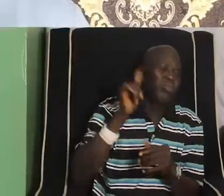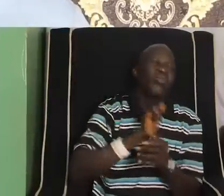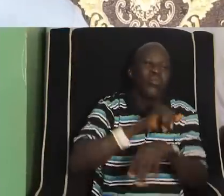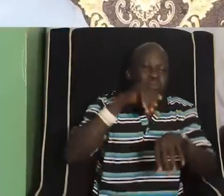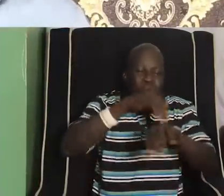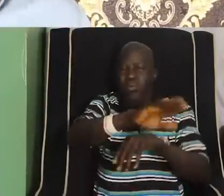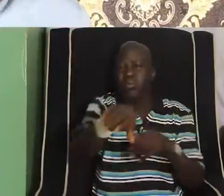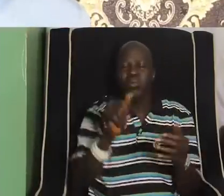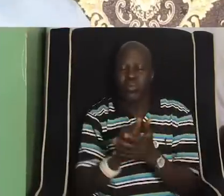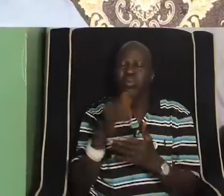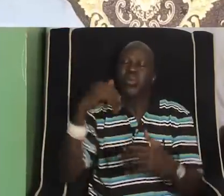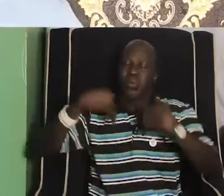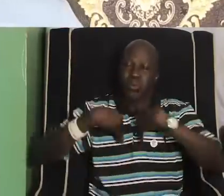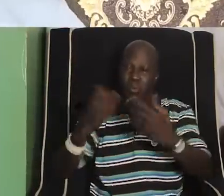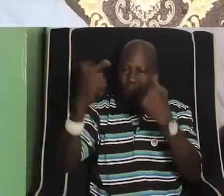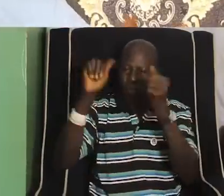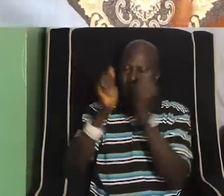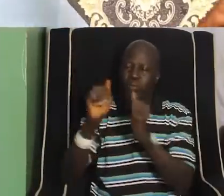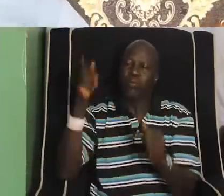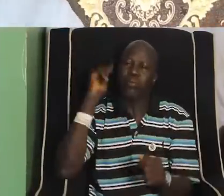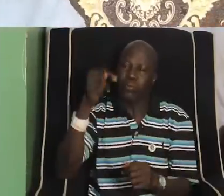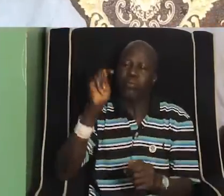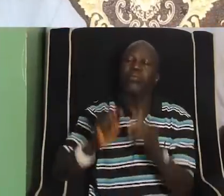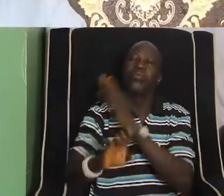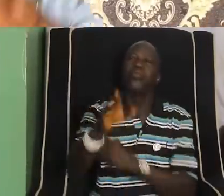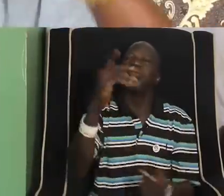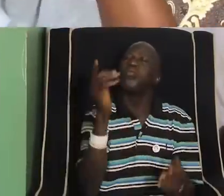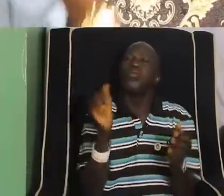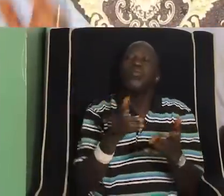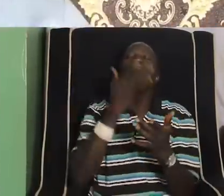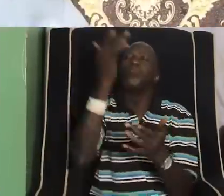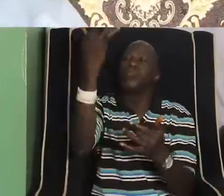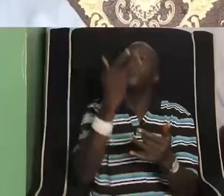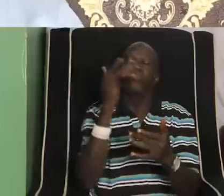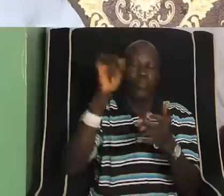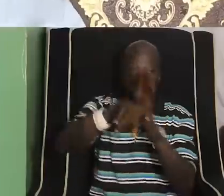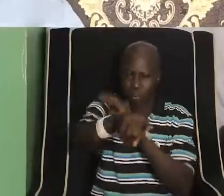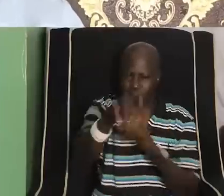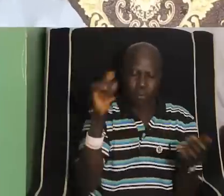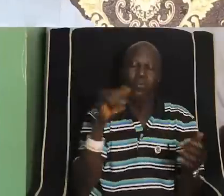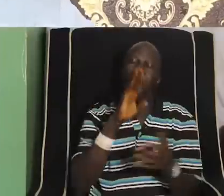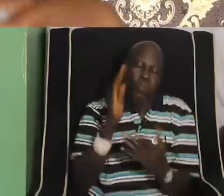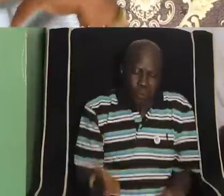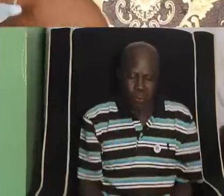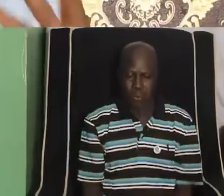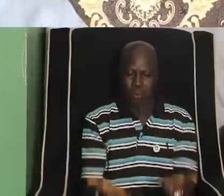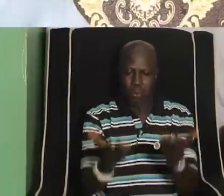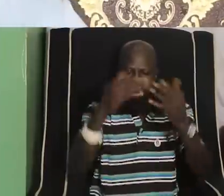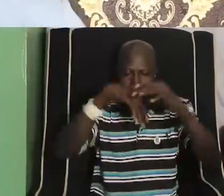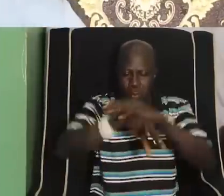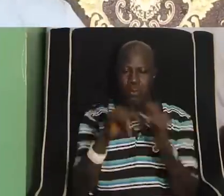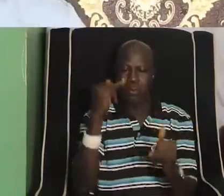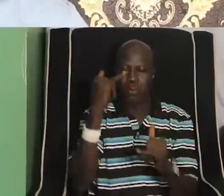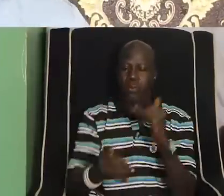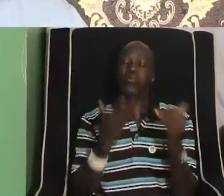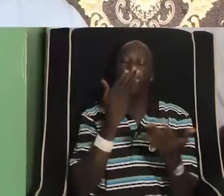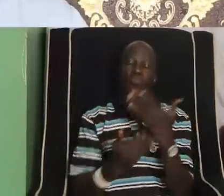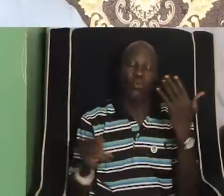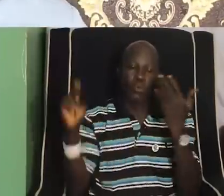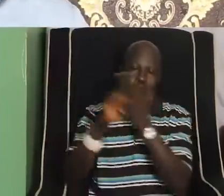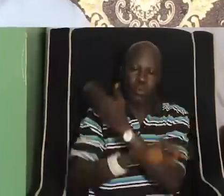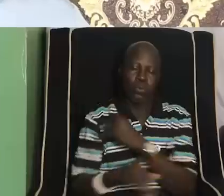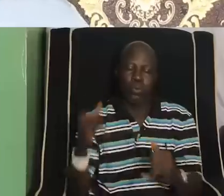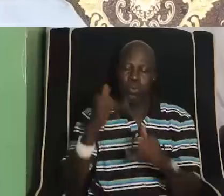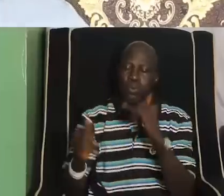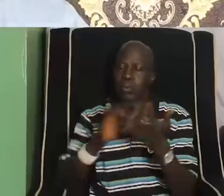expect. Ẹ̀rí ló máa bá dé. It should come with testimony. Ọlọ́run á yà ọ́ lẹ́nu. God will surprise you. Ó máa dẹ́nu ìgbéga. You will be lifted. Irú òpin ọ̀sẹ̀. Goodness of end of